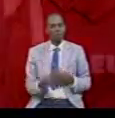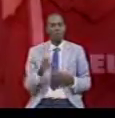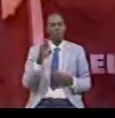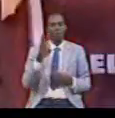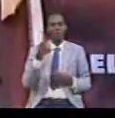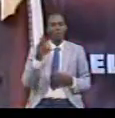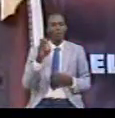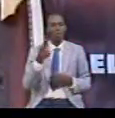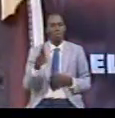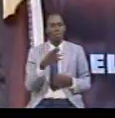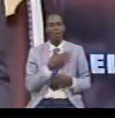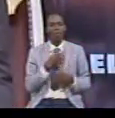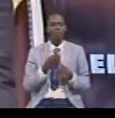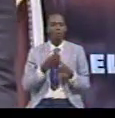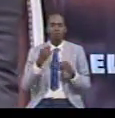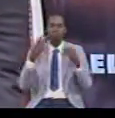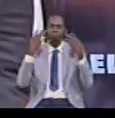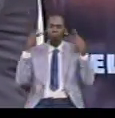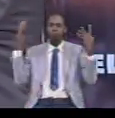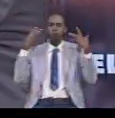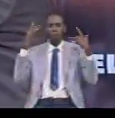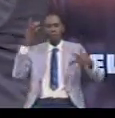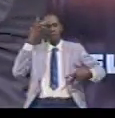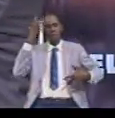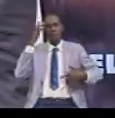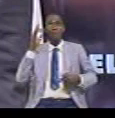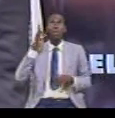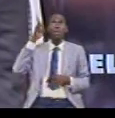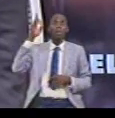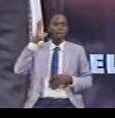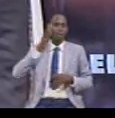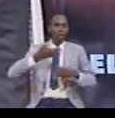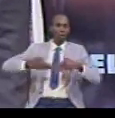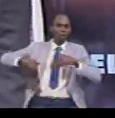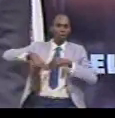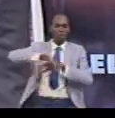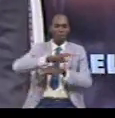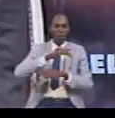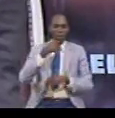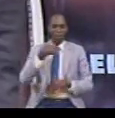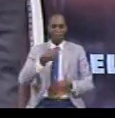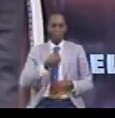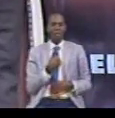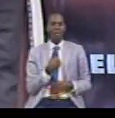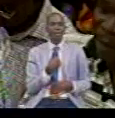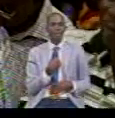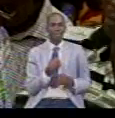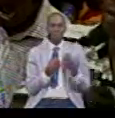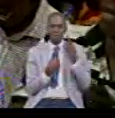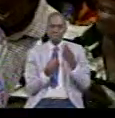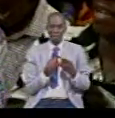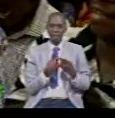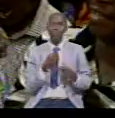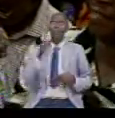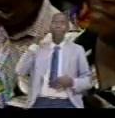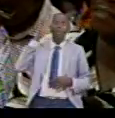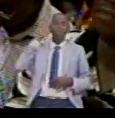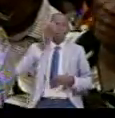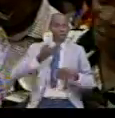the noisome pestilence. He shall cover me. He shall cover